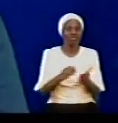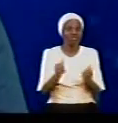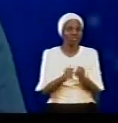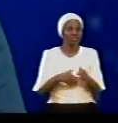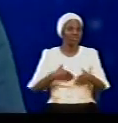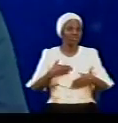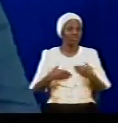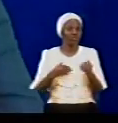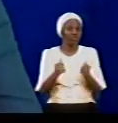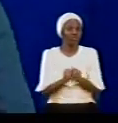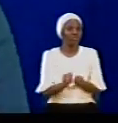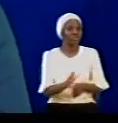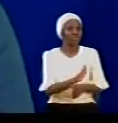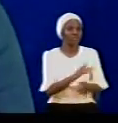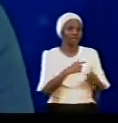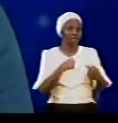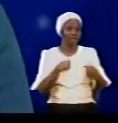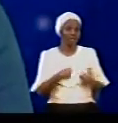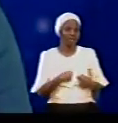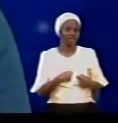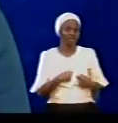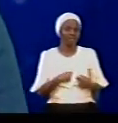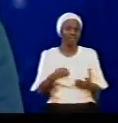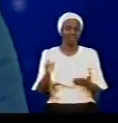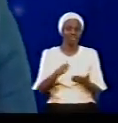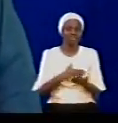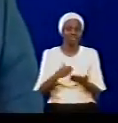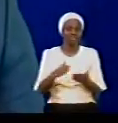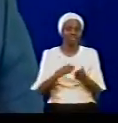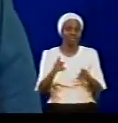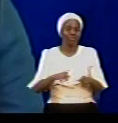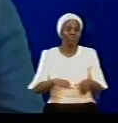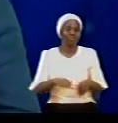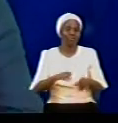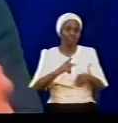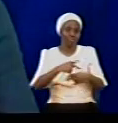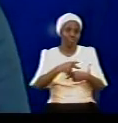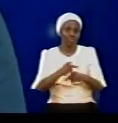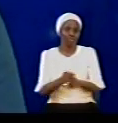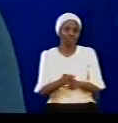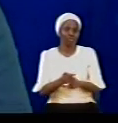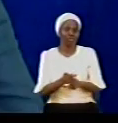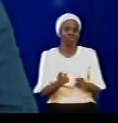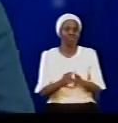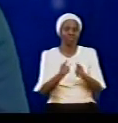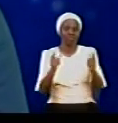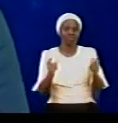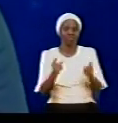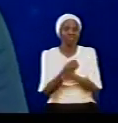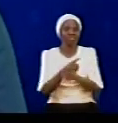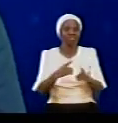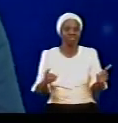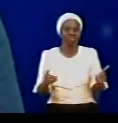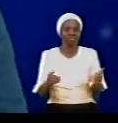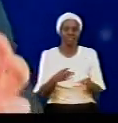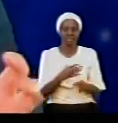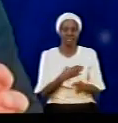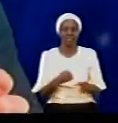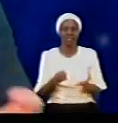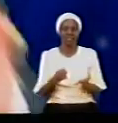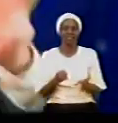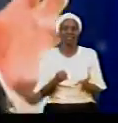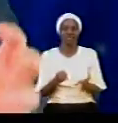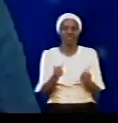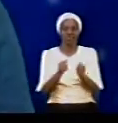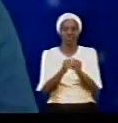extraordinary deliverance, and they demonstrated God's might and matchless power to save us from the most dire situation. The